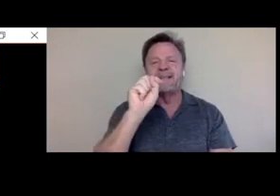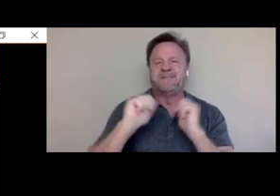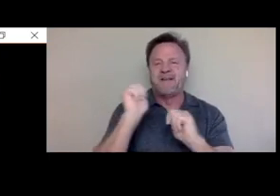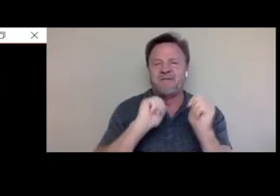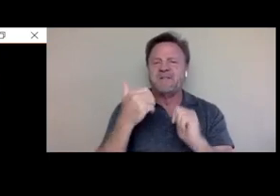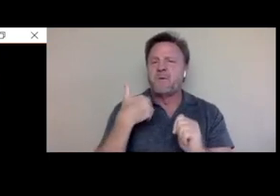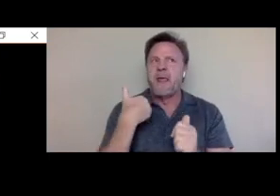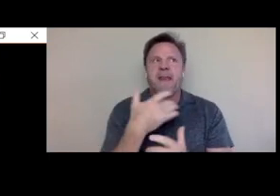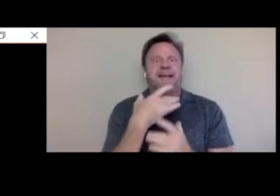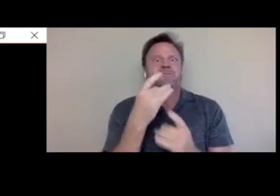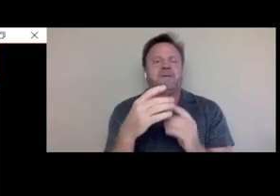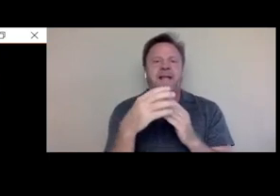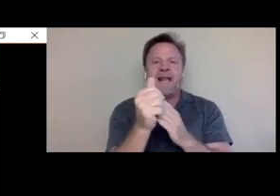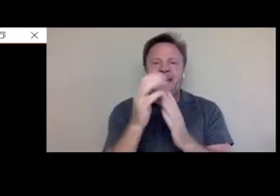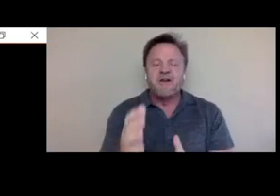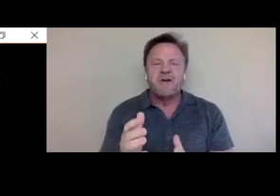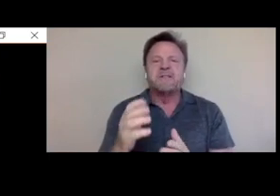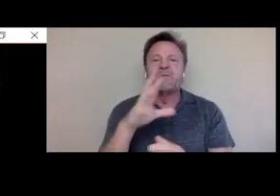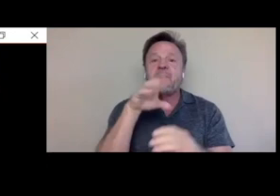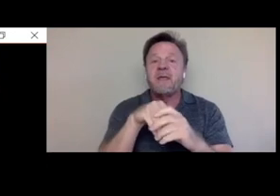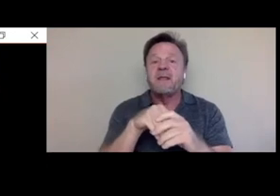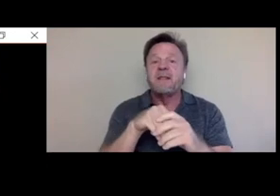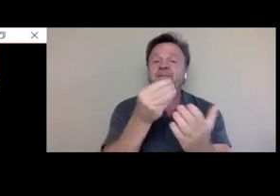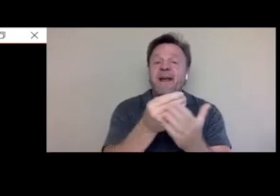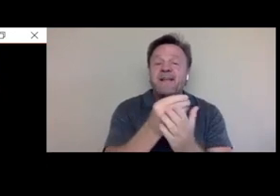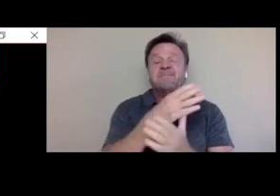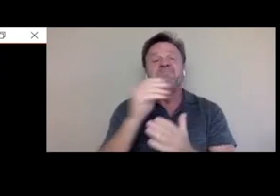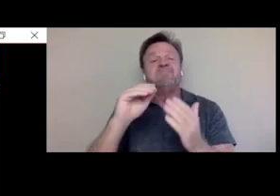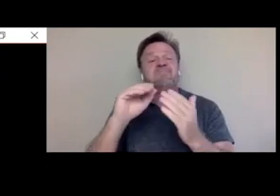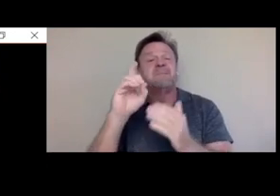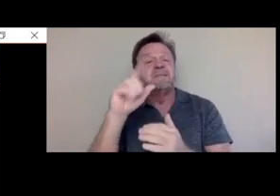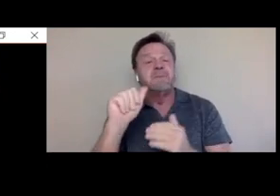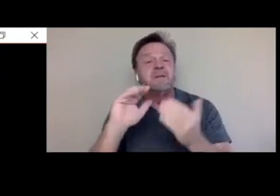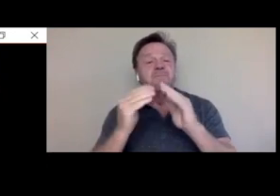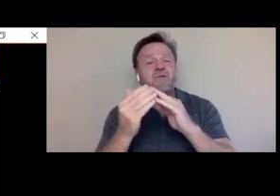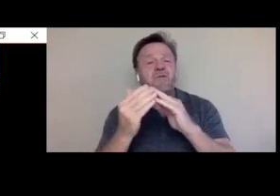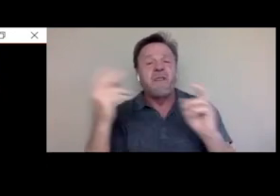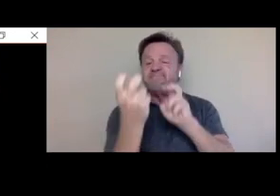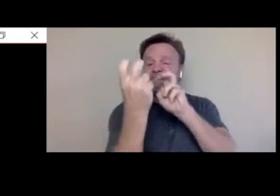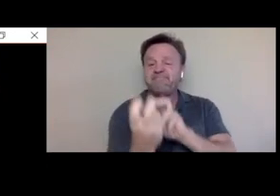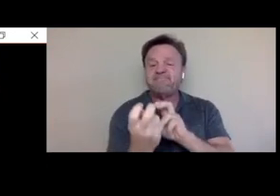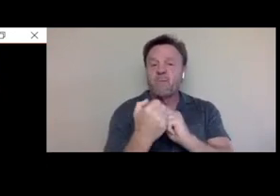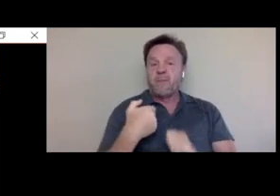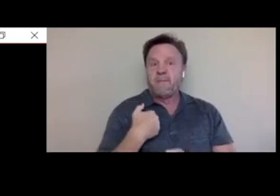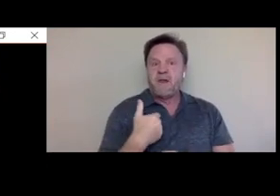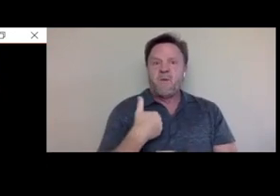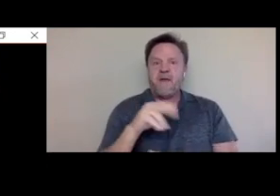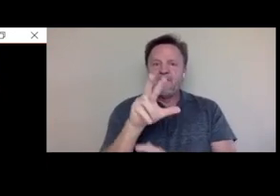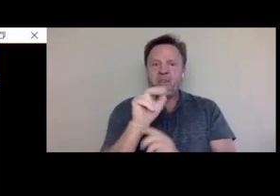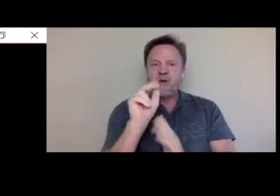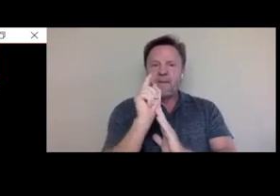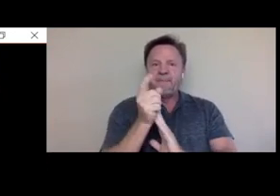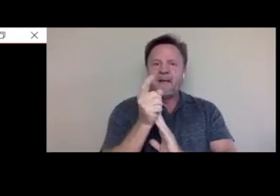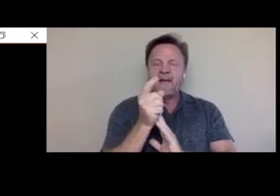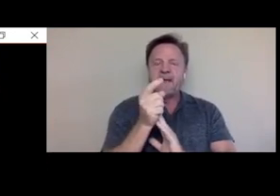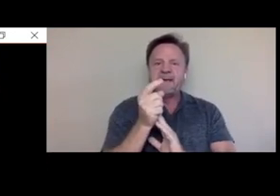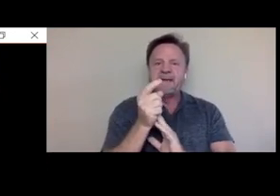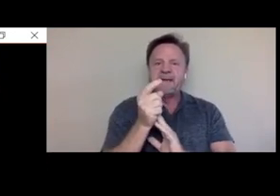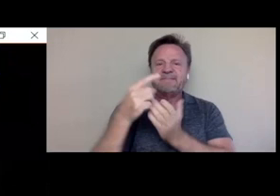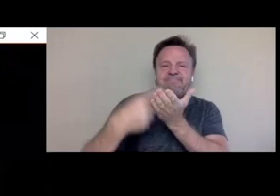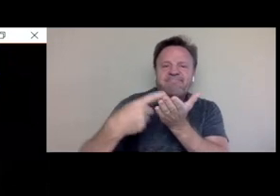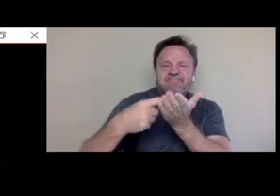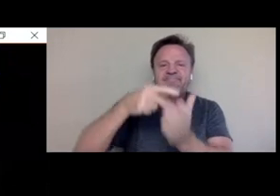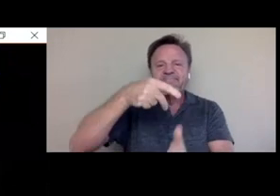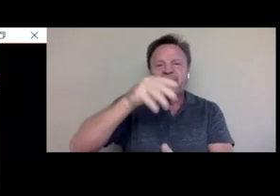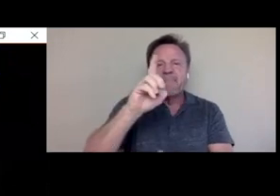interesting leaders in the financial and disability community sit down with me, and we have 30-minute podcasts that can help